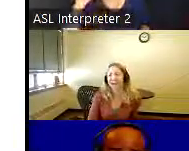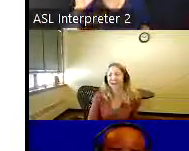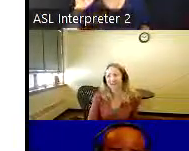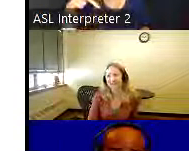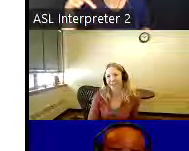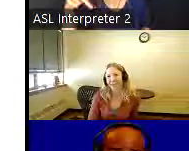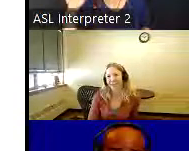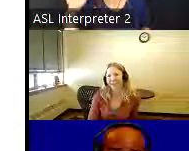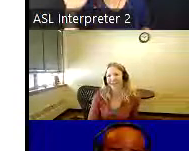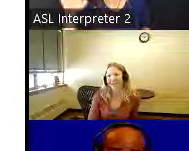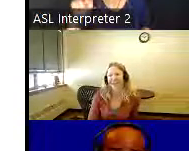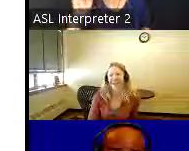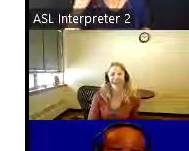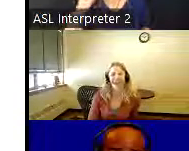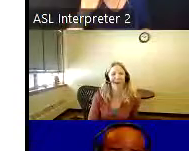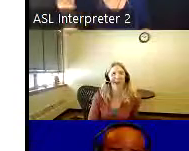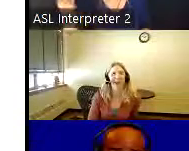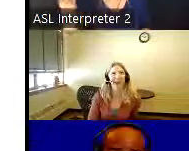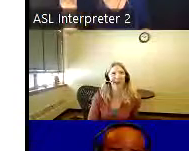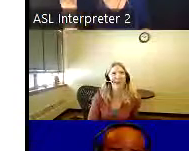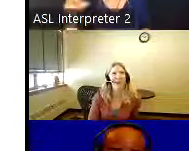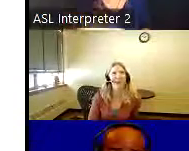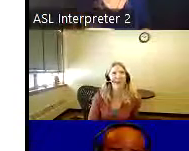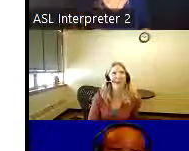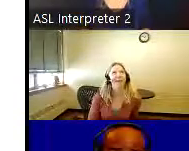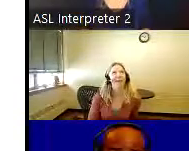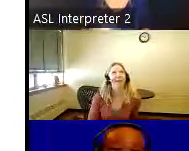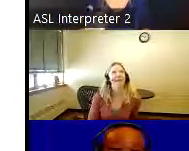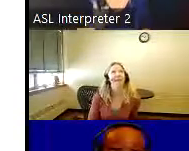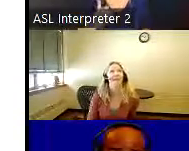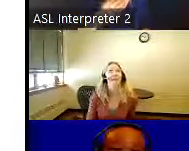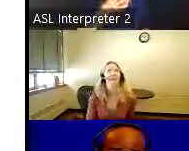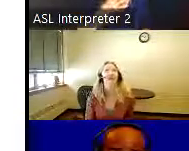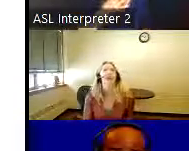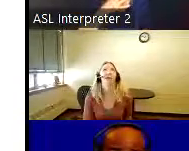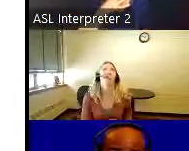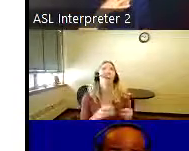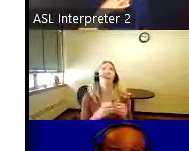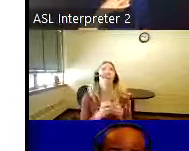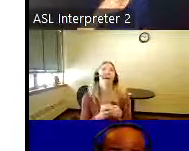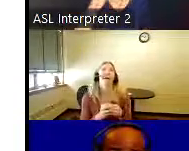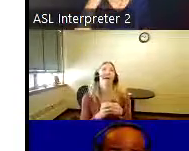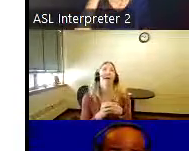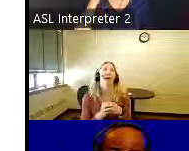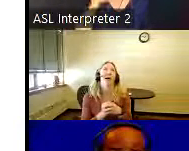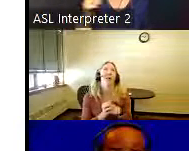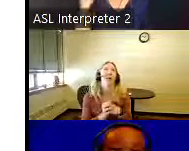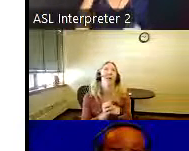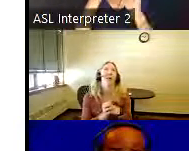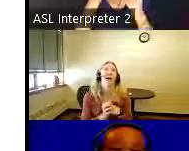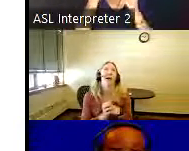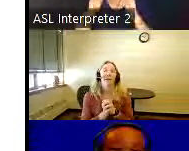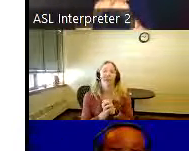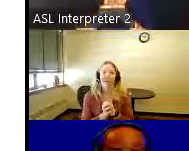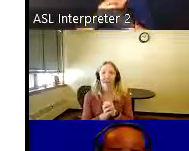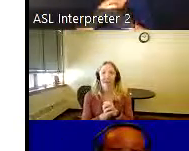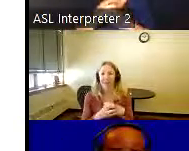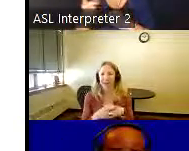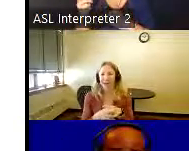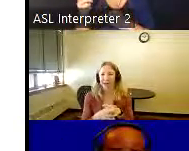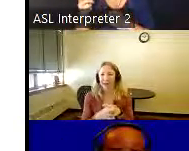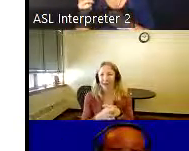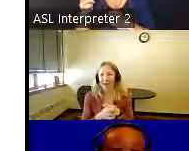shrub steppe ecosystems. And so I'd be really curious, Stephen, if you were to think about having gone through